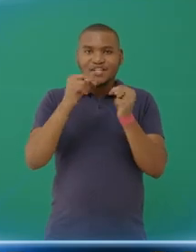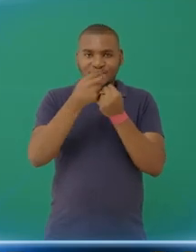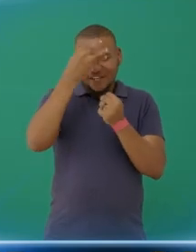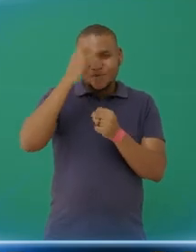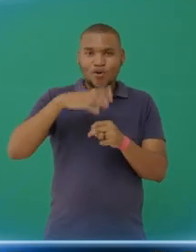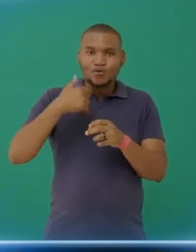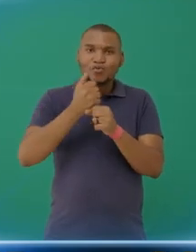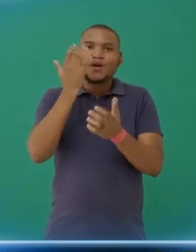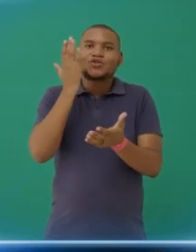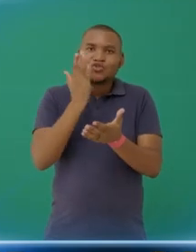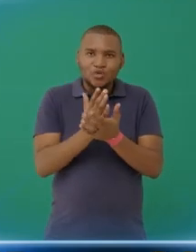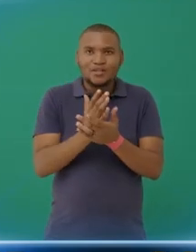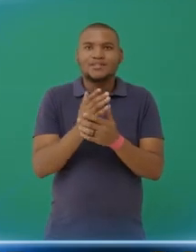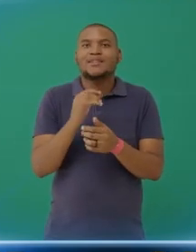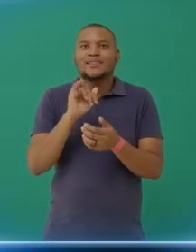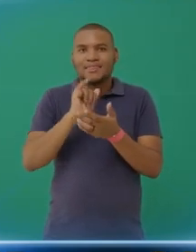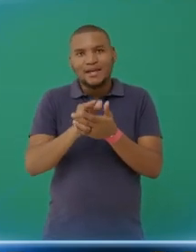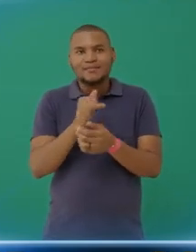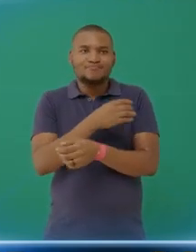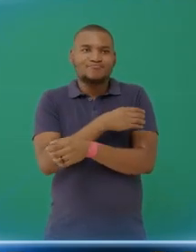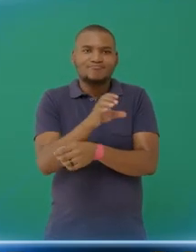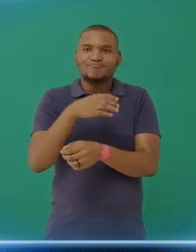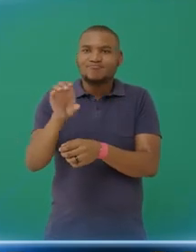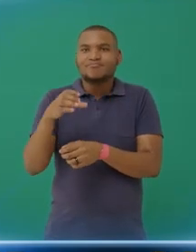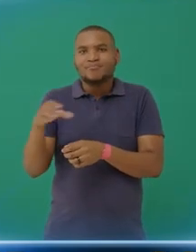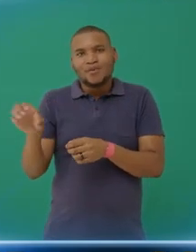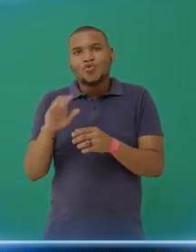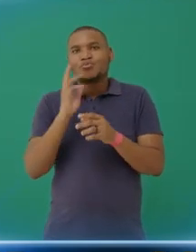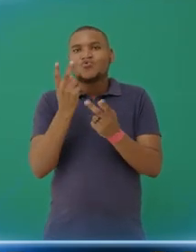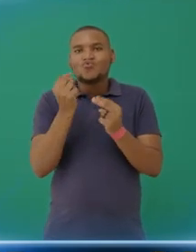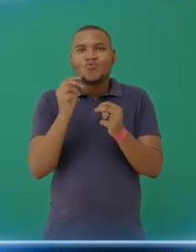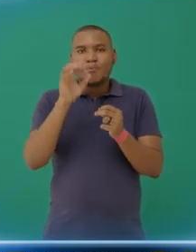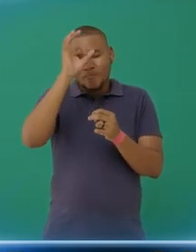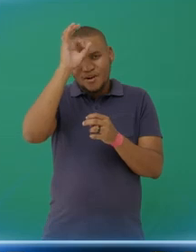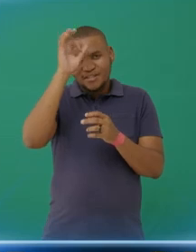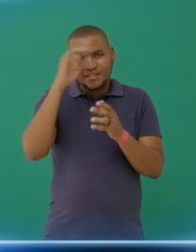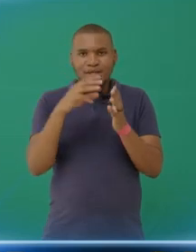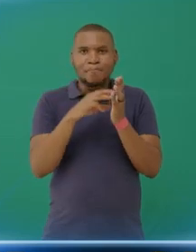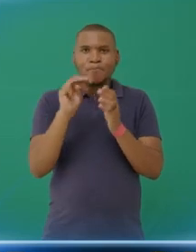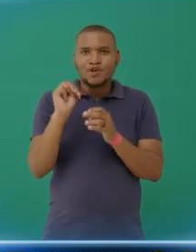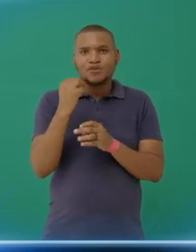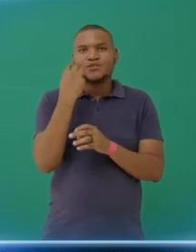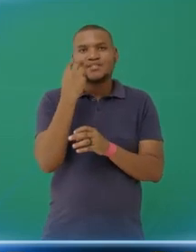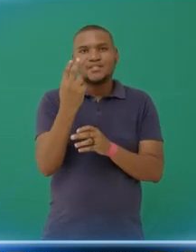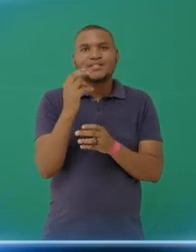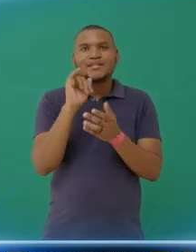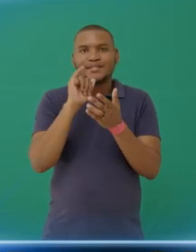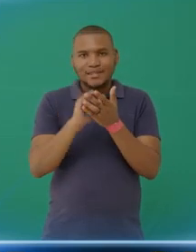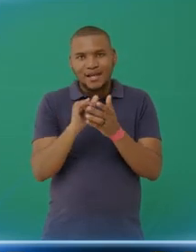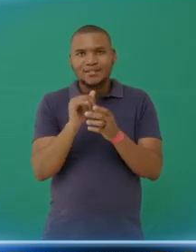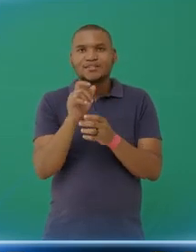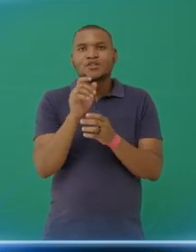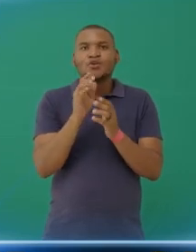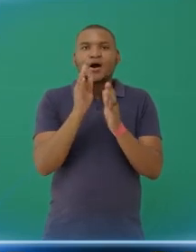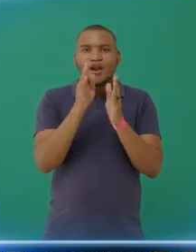want to ensure that devolution takes place. It will be a new policing model so that we can ultimately see that skewed allocations is addressed.